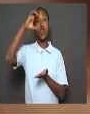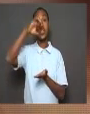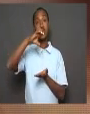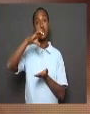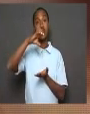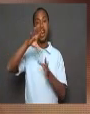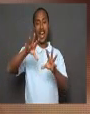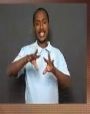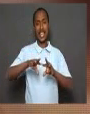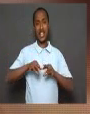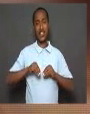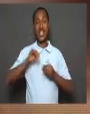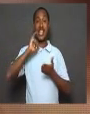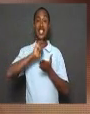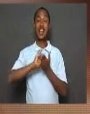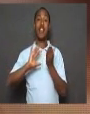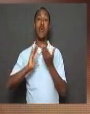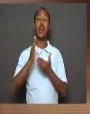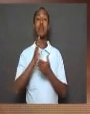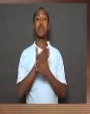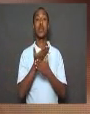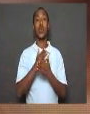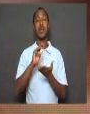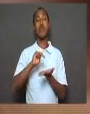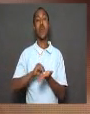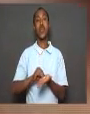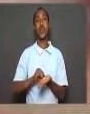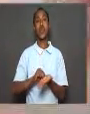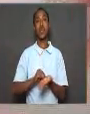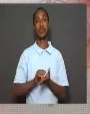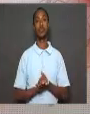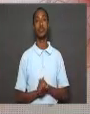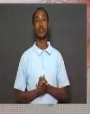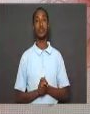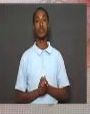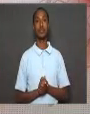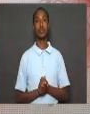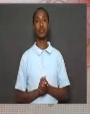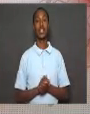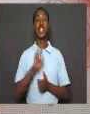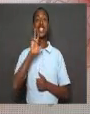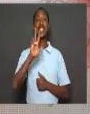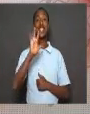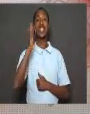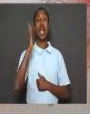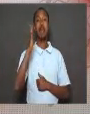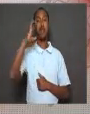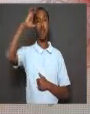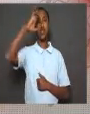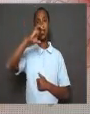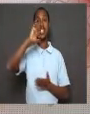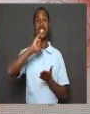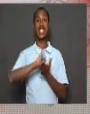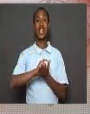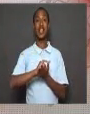of attraction that occur between molecules. The three types of force